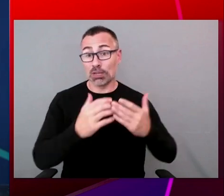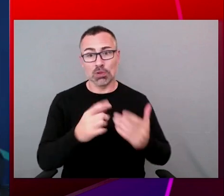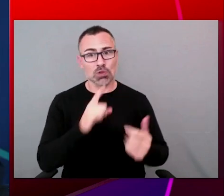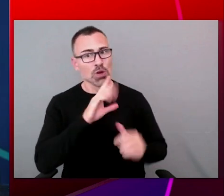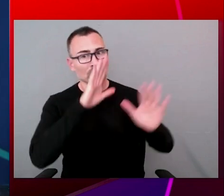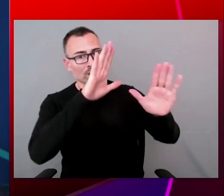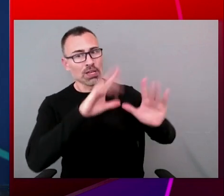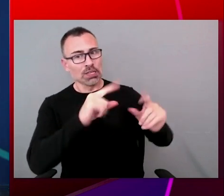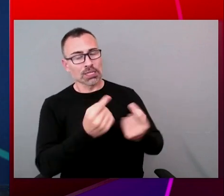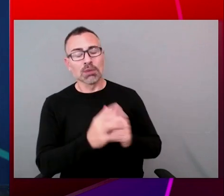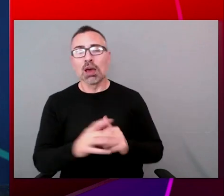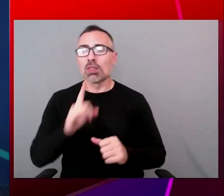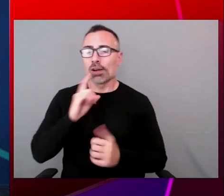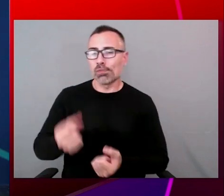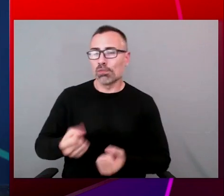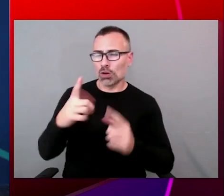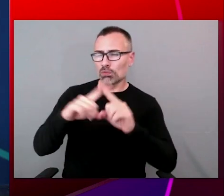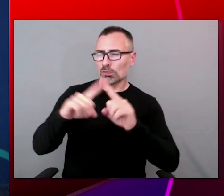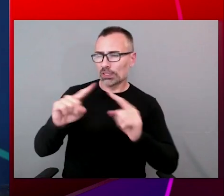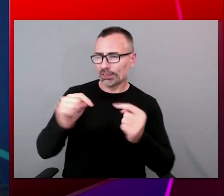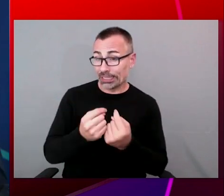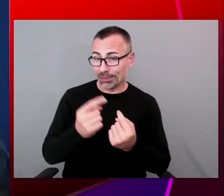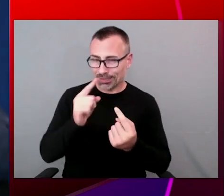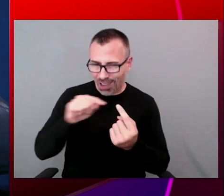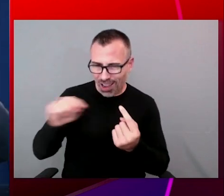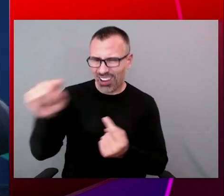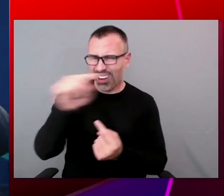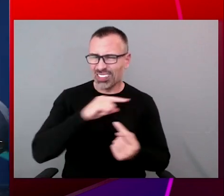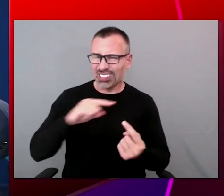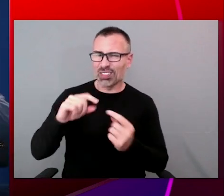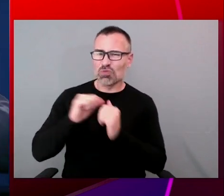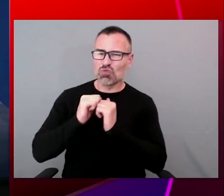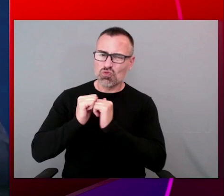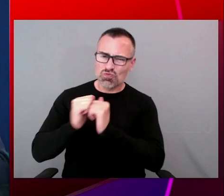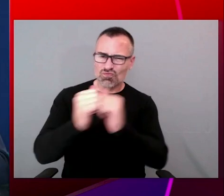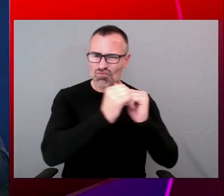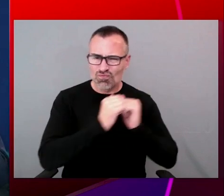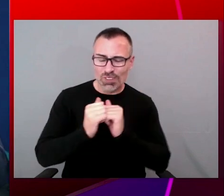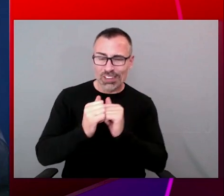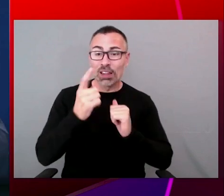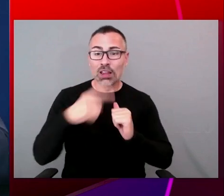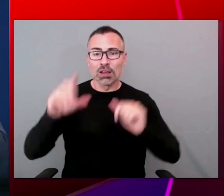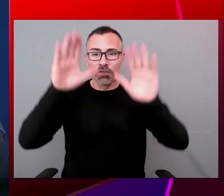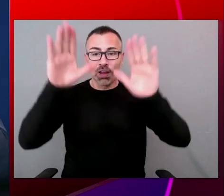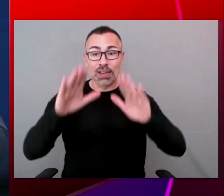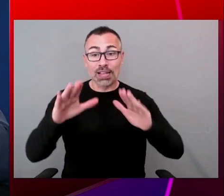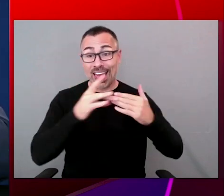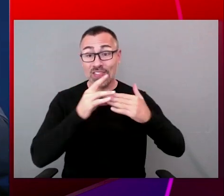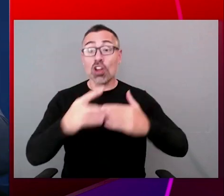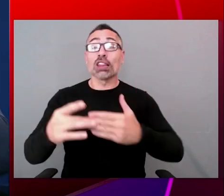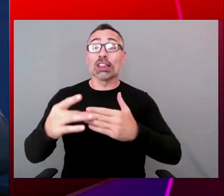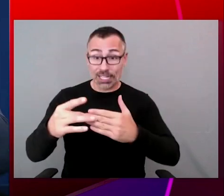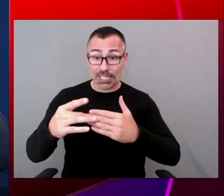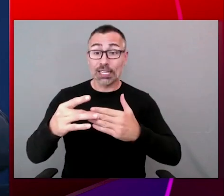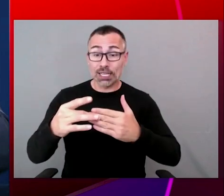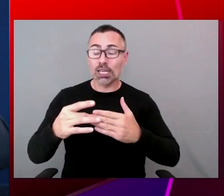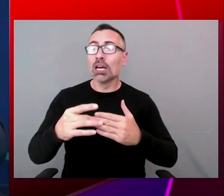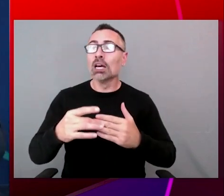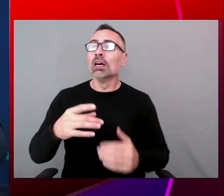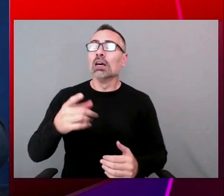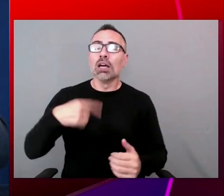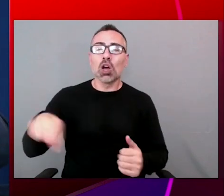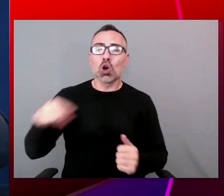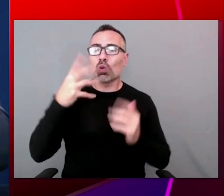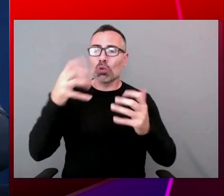there's multiple different teams, but we work with all of them, and they're just fantastic, and they're leading that edge, right? And we're looking just to be able to work with